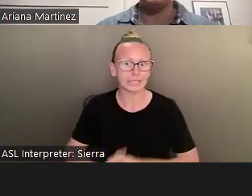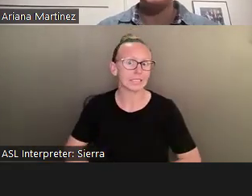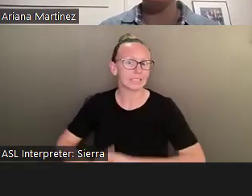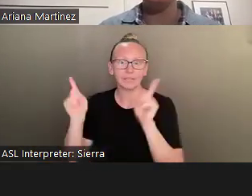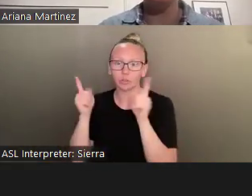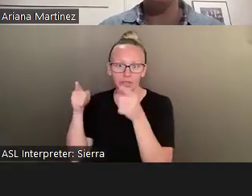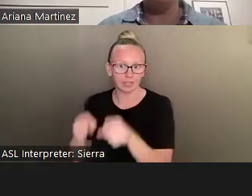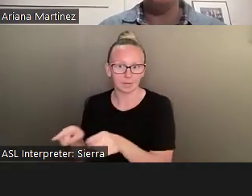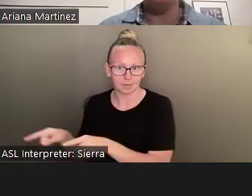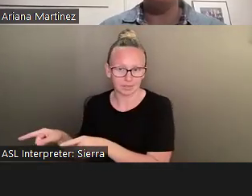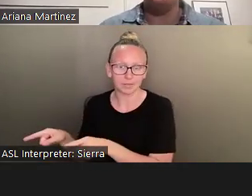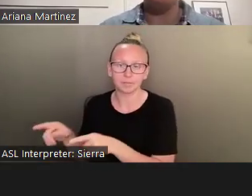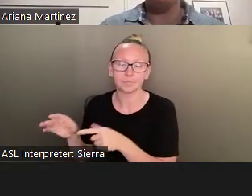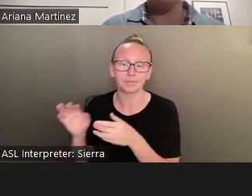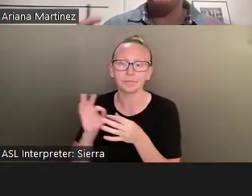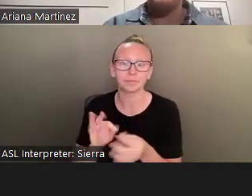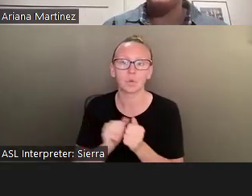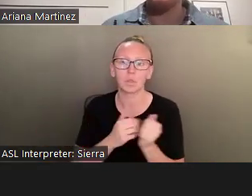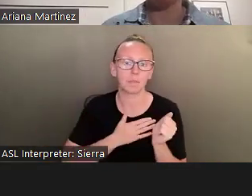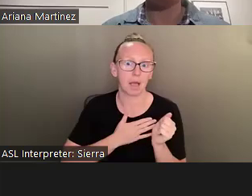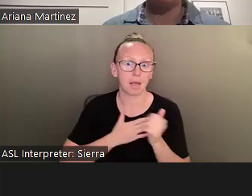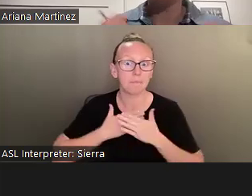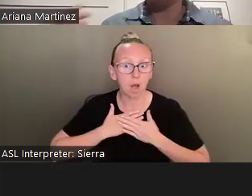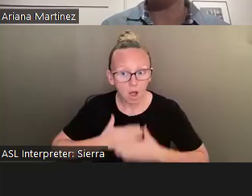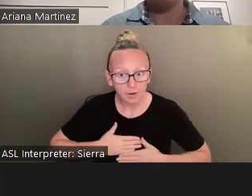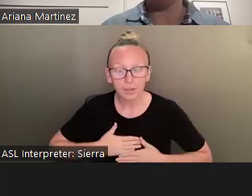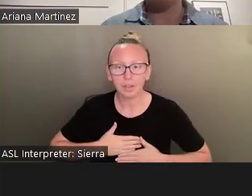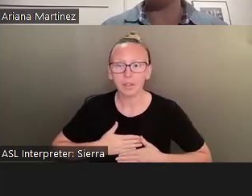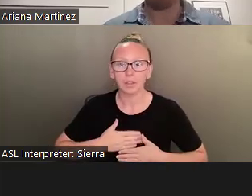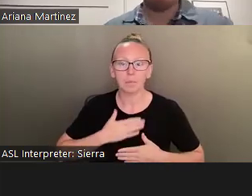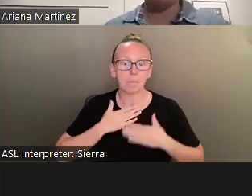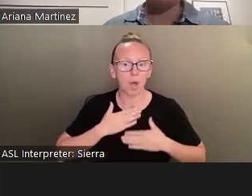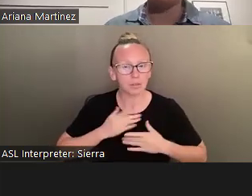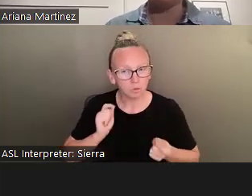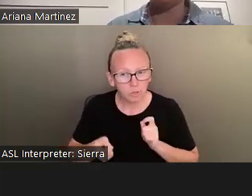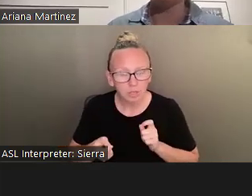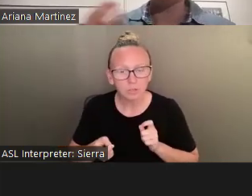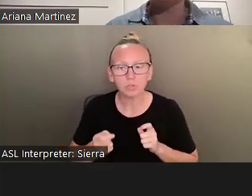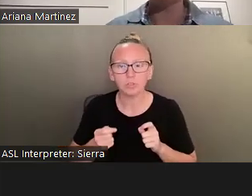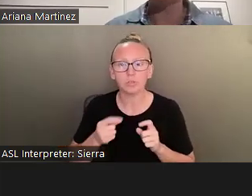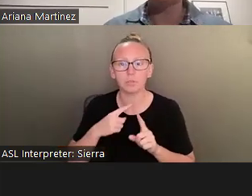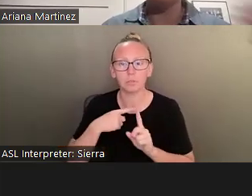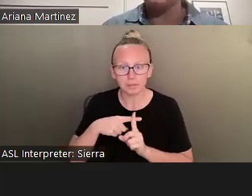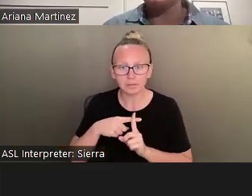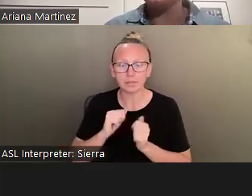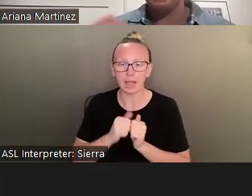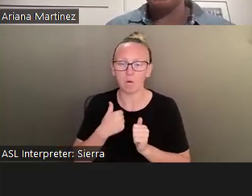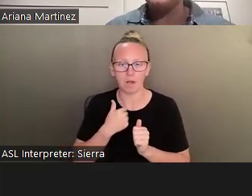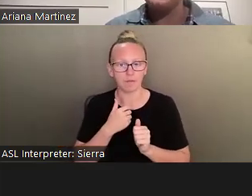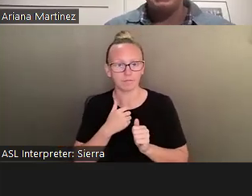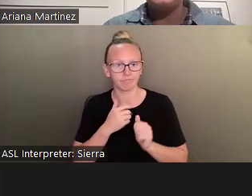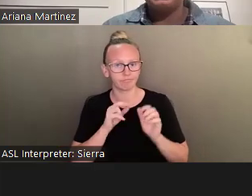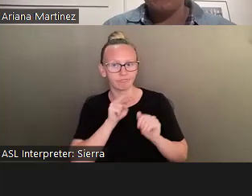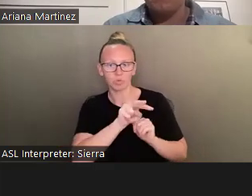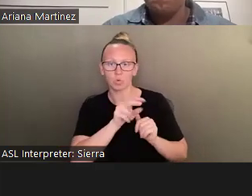factors that have to do with my own body and changes to my own body and changes to the way I perceive the world around